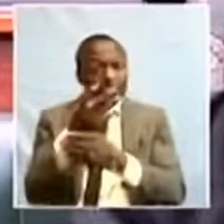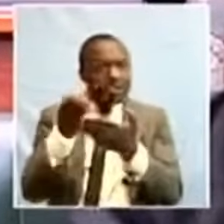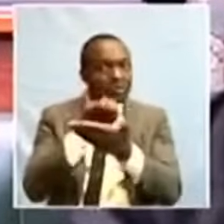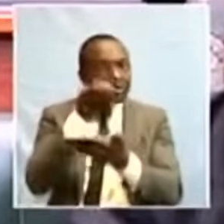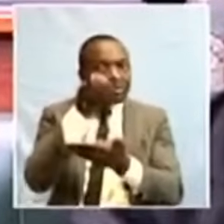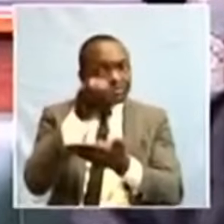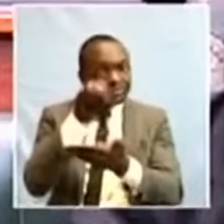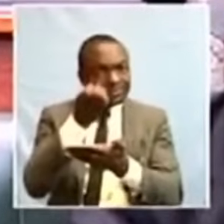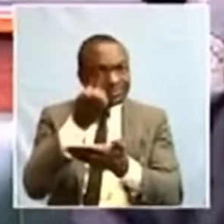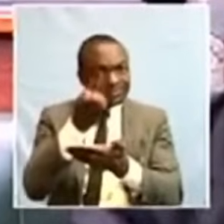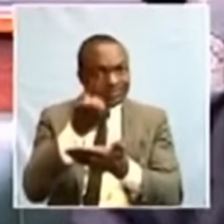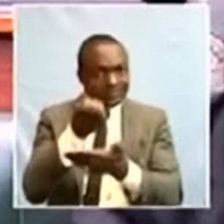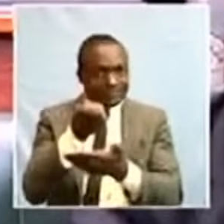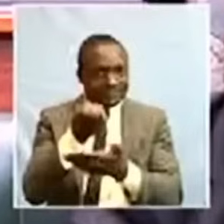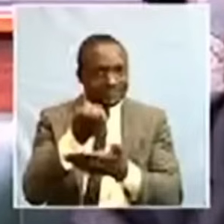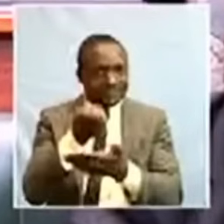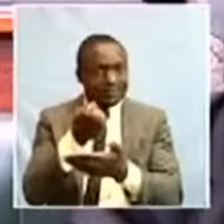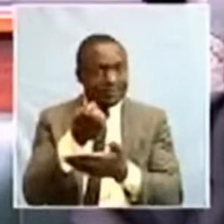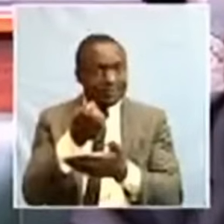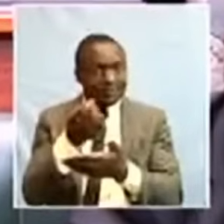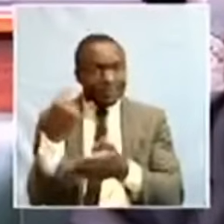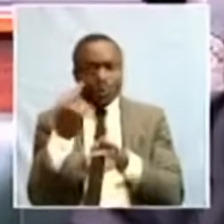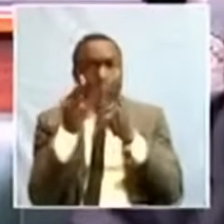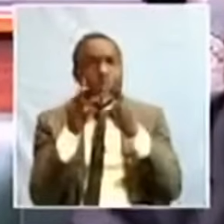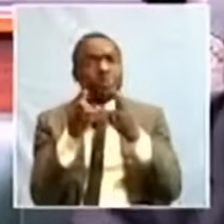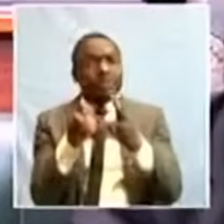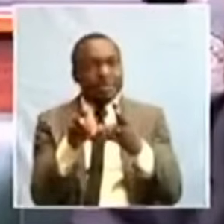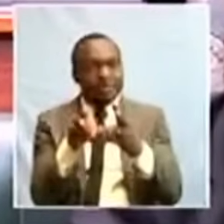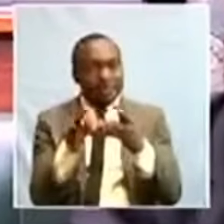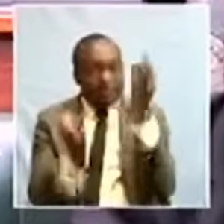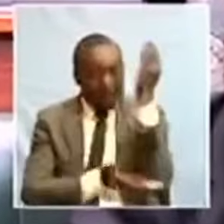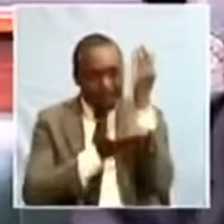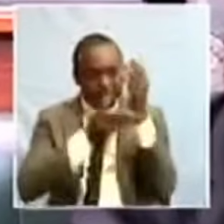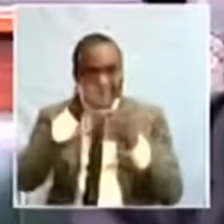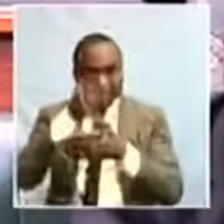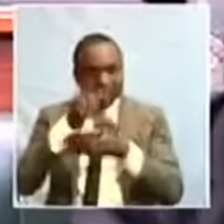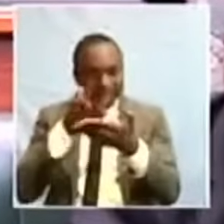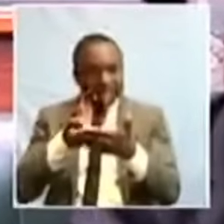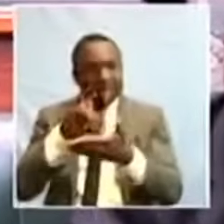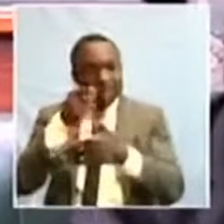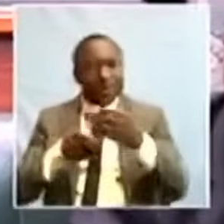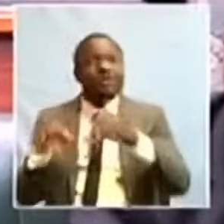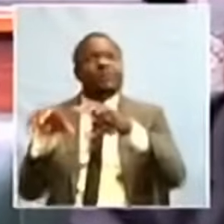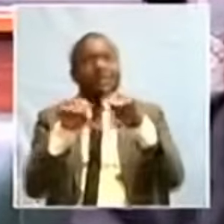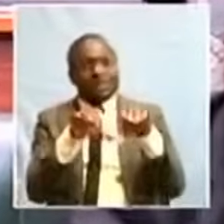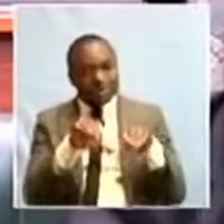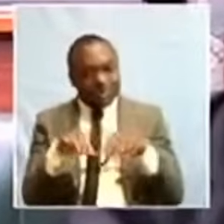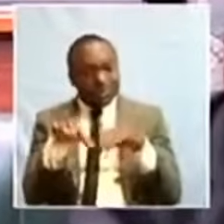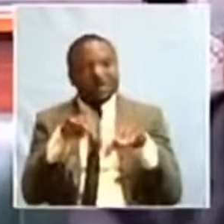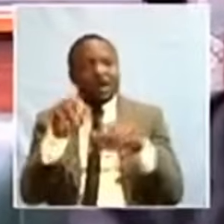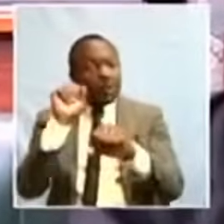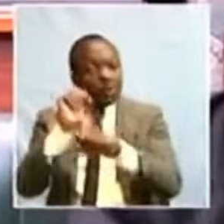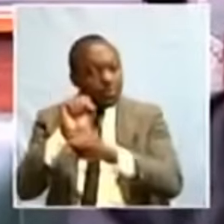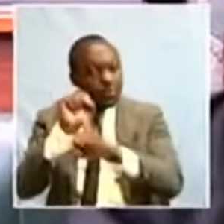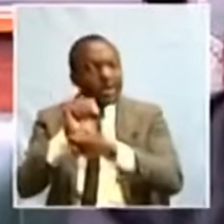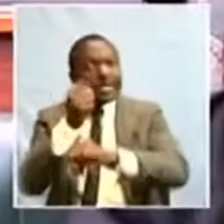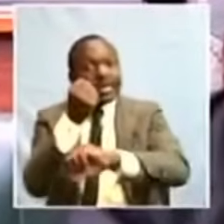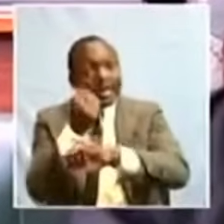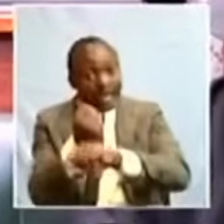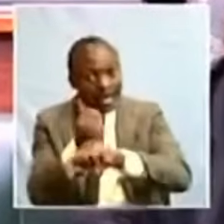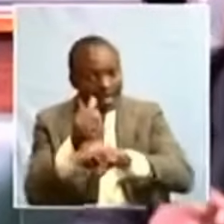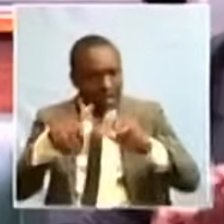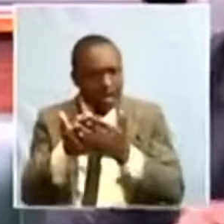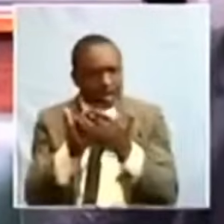economy. That is the way you improve. And this is what we are doing, Madam. We are working hard. How do